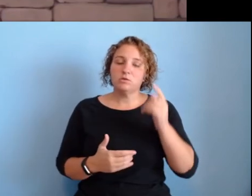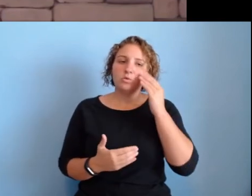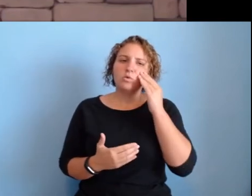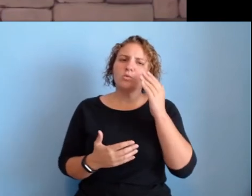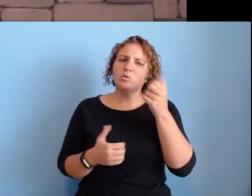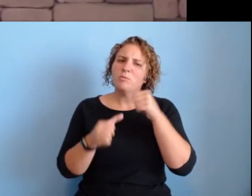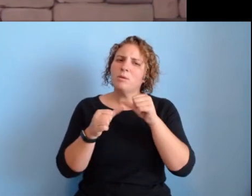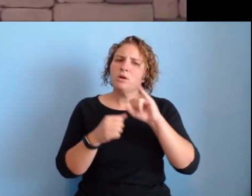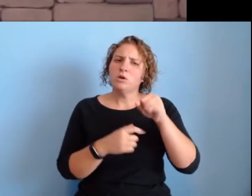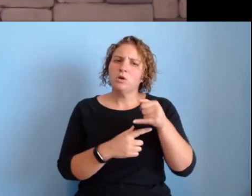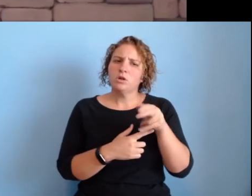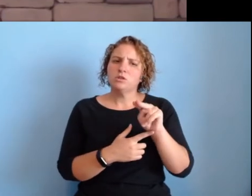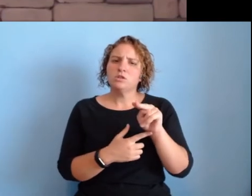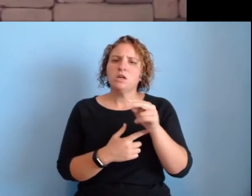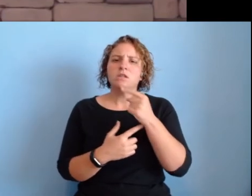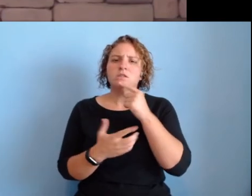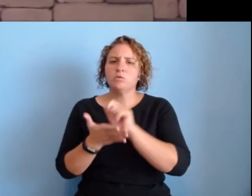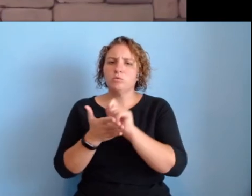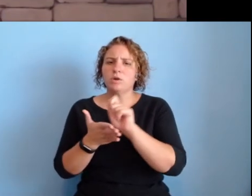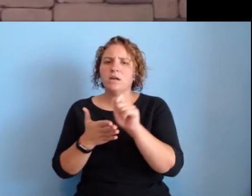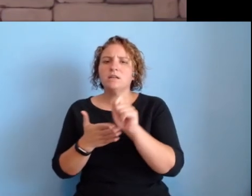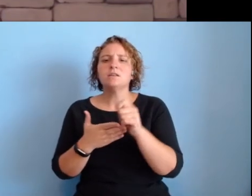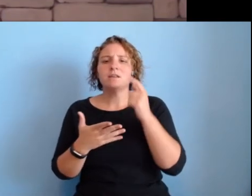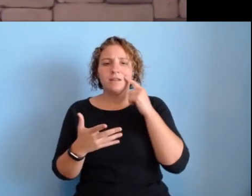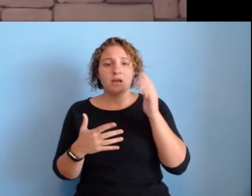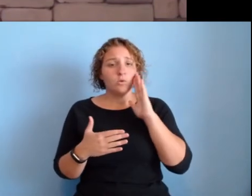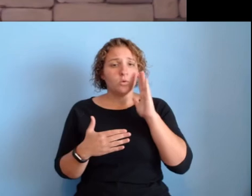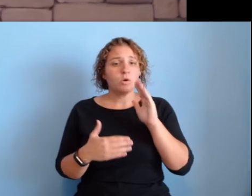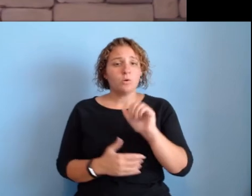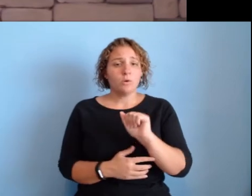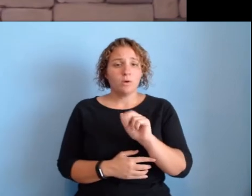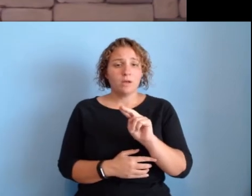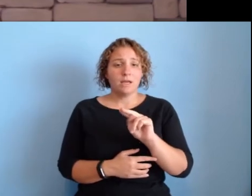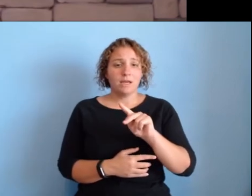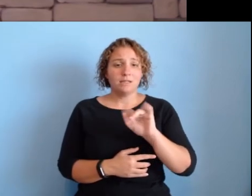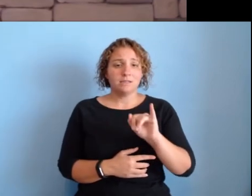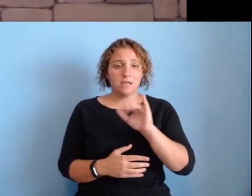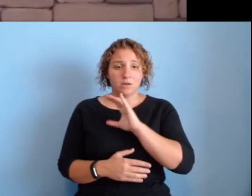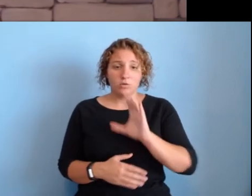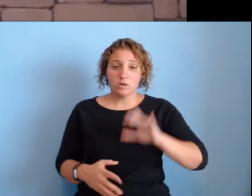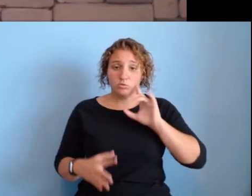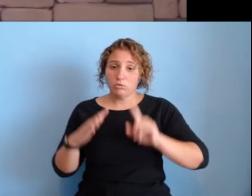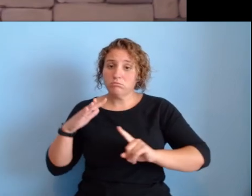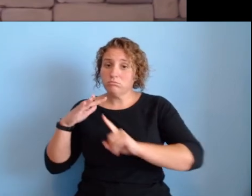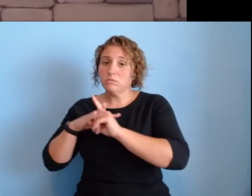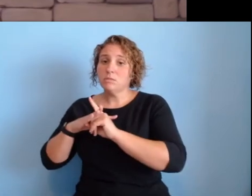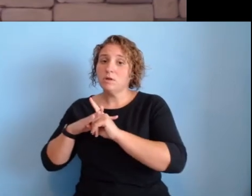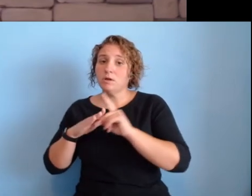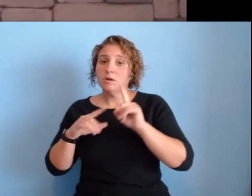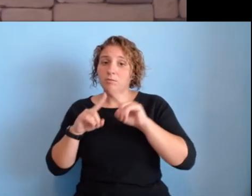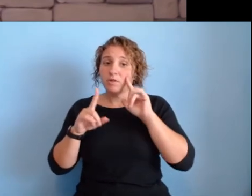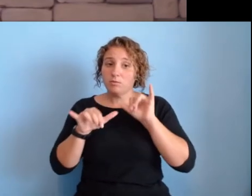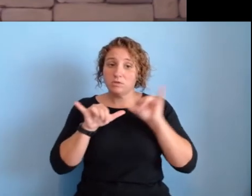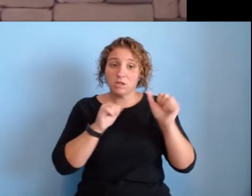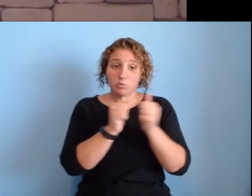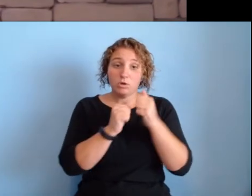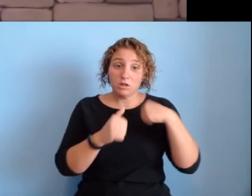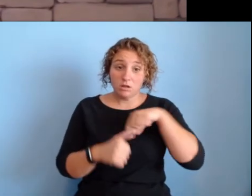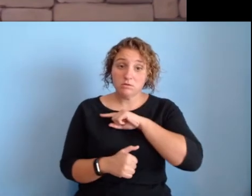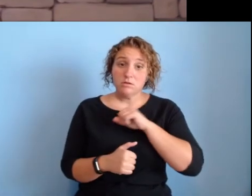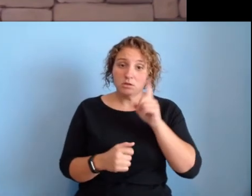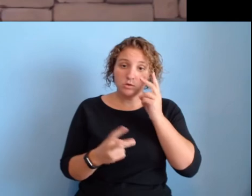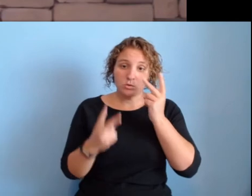And I say unto you, they're already Antichrists. They were of us, but if they were of us, they would have stayed, but they've left, he was talking about. So